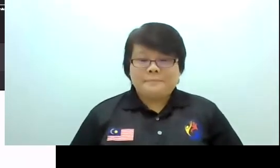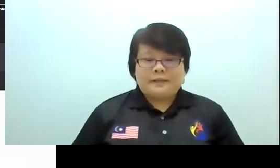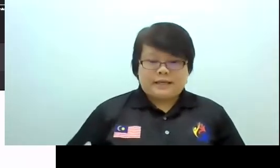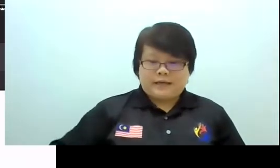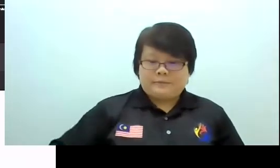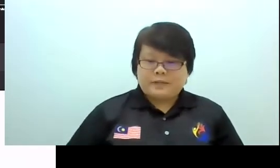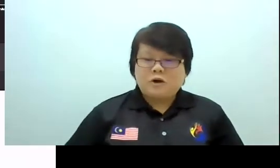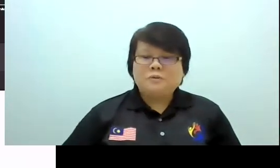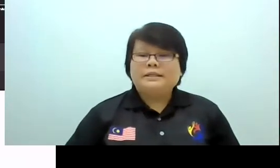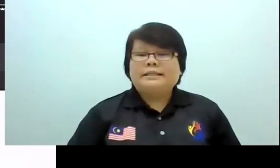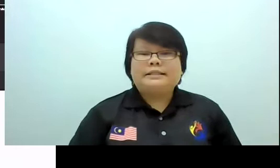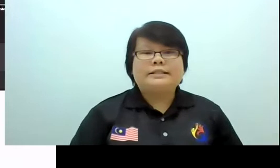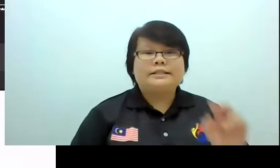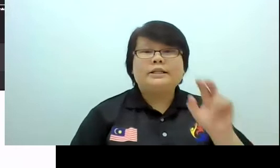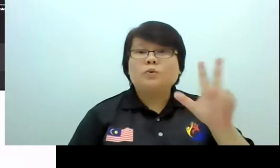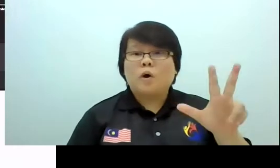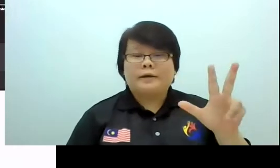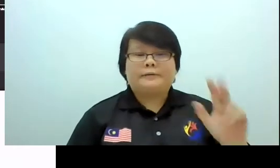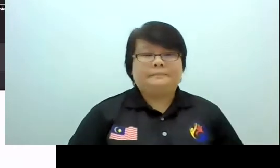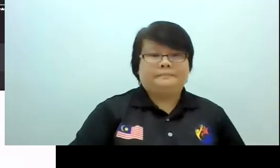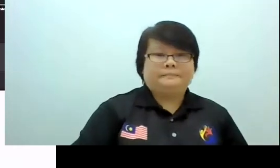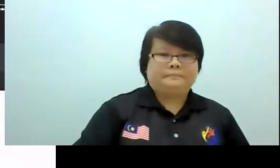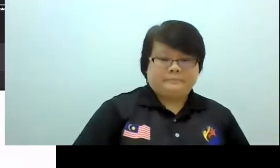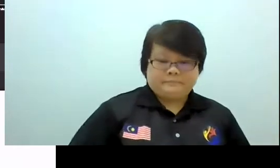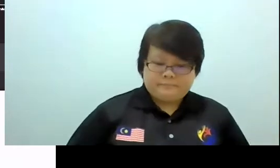Okay, now the third one.